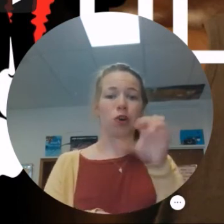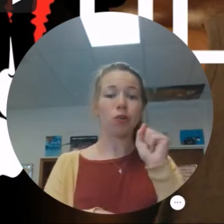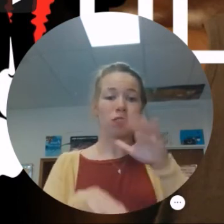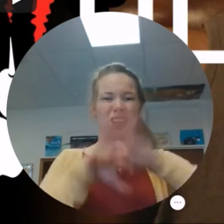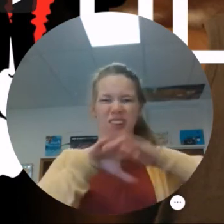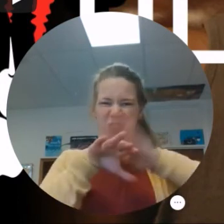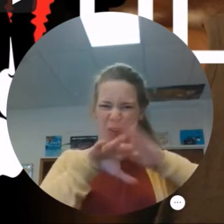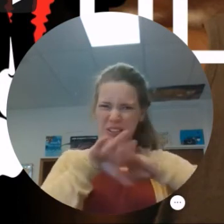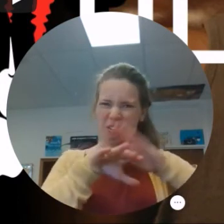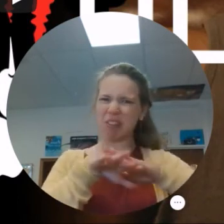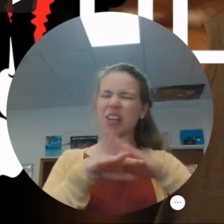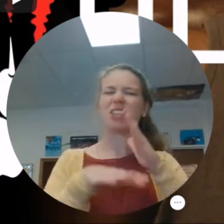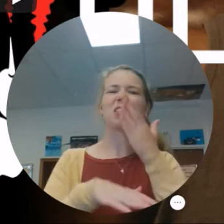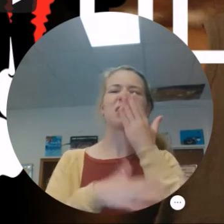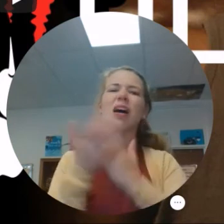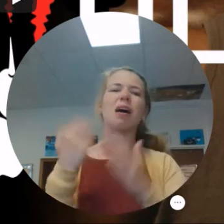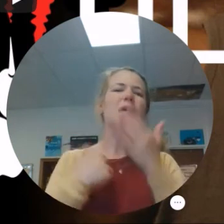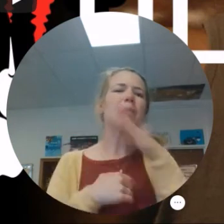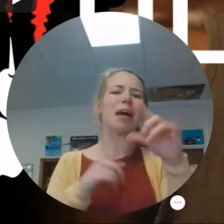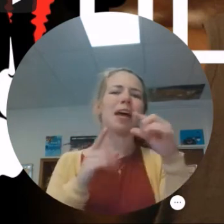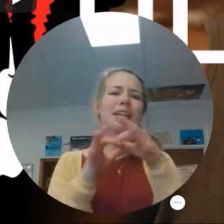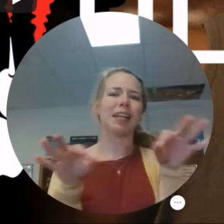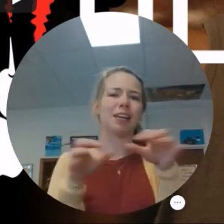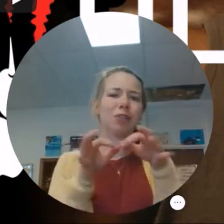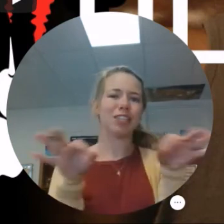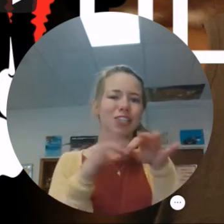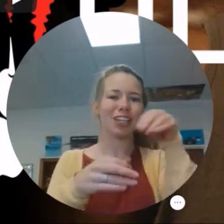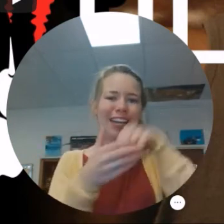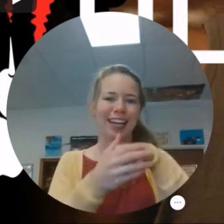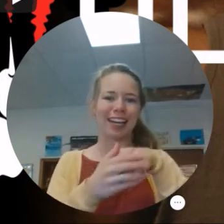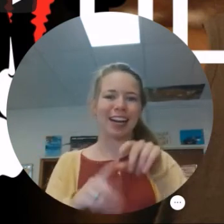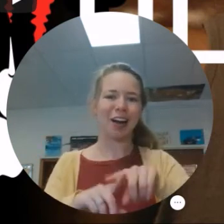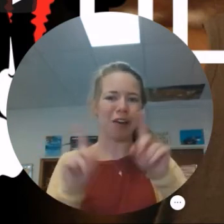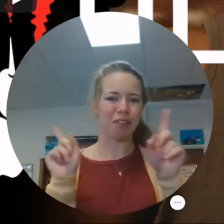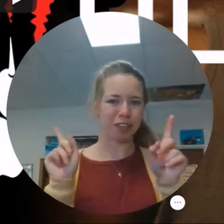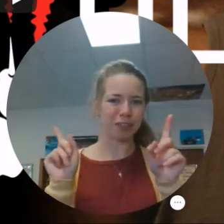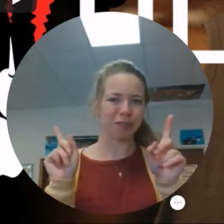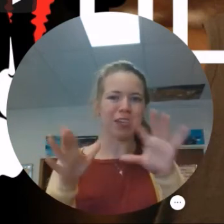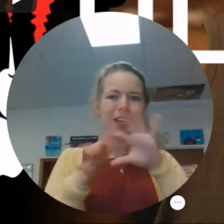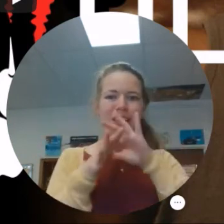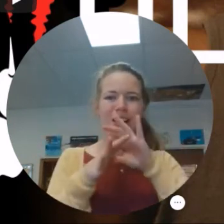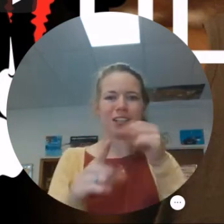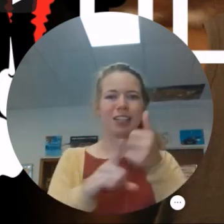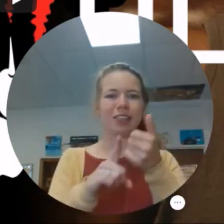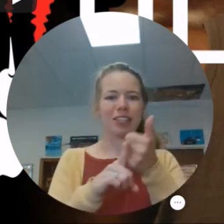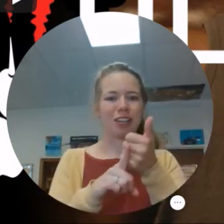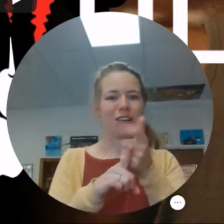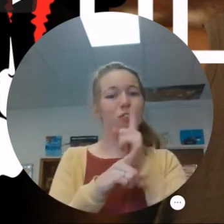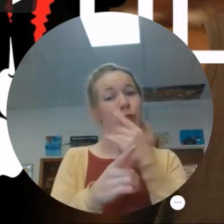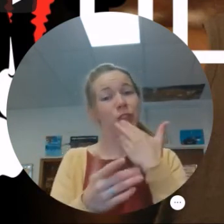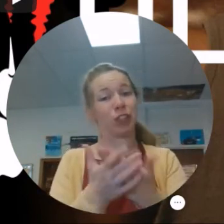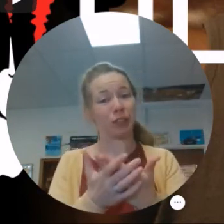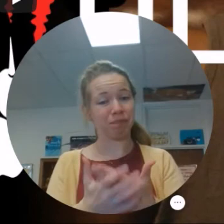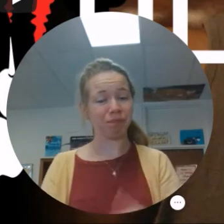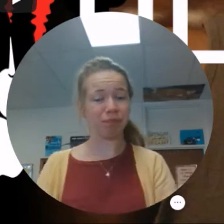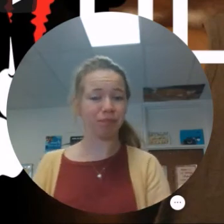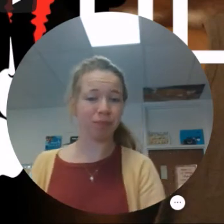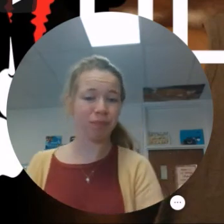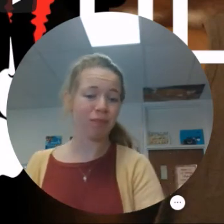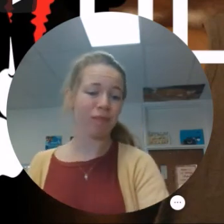Thug Notes. And I want to warn you, there is some bad language in it. However, the content itself is really